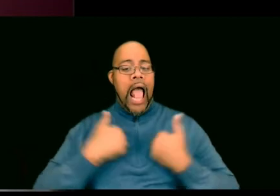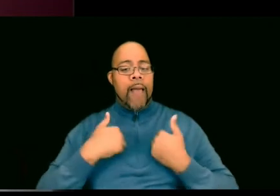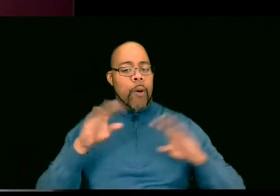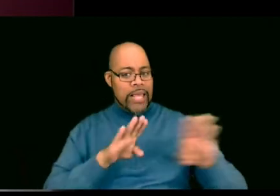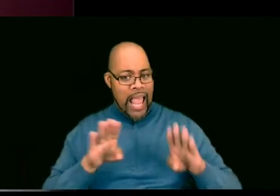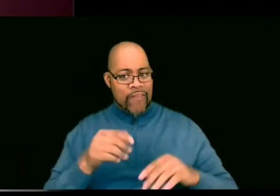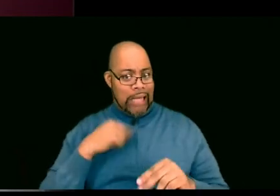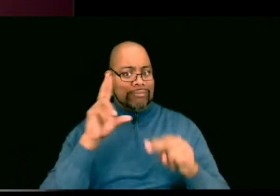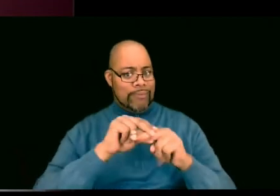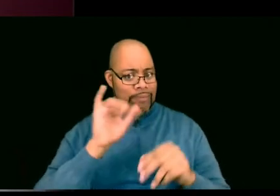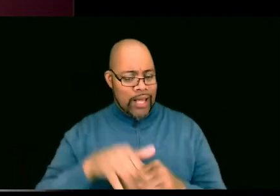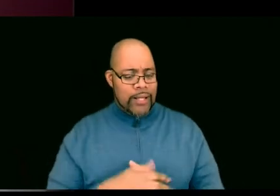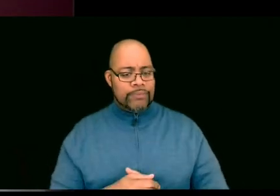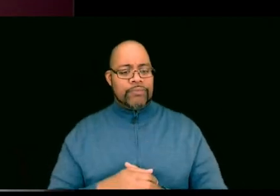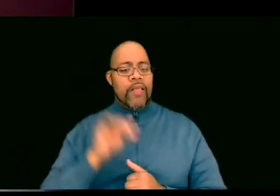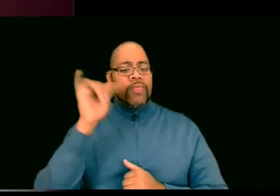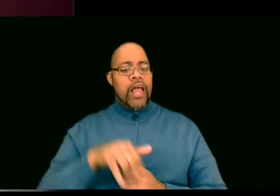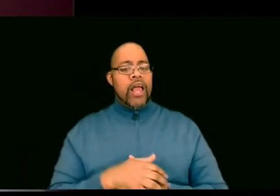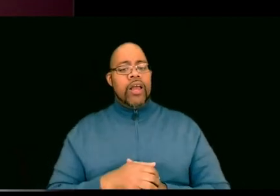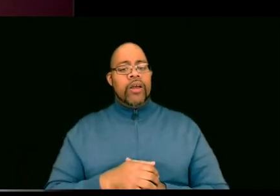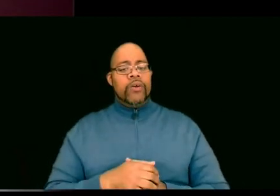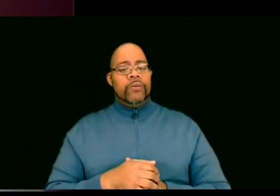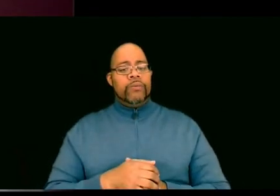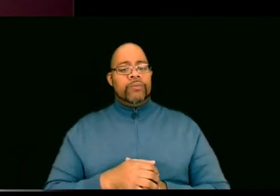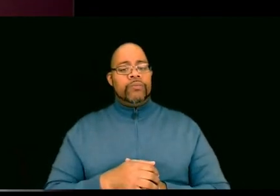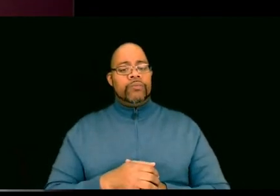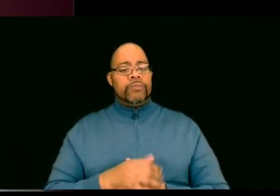ethology or animal behavior, those were